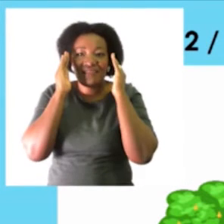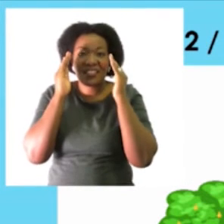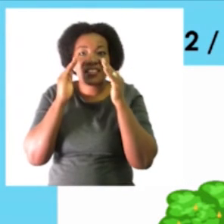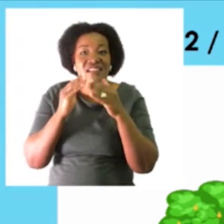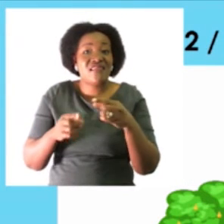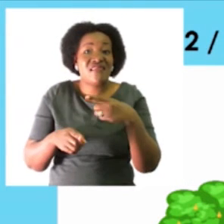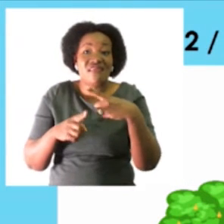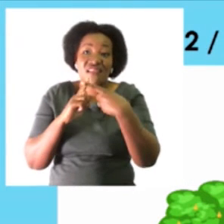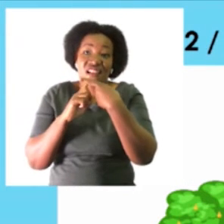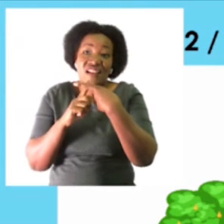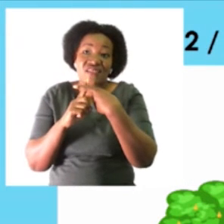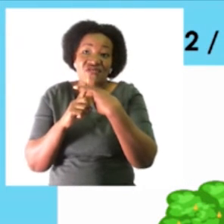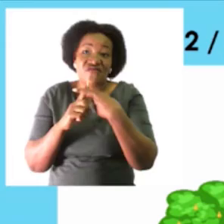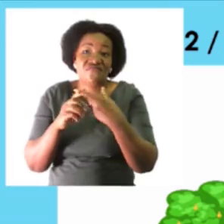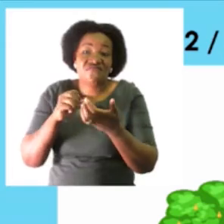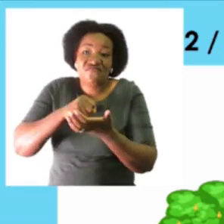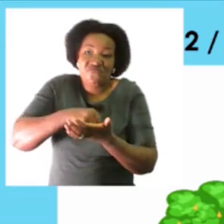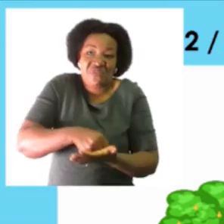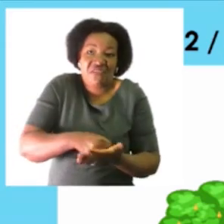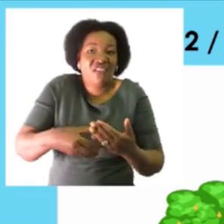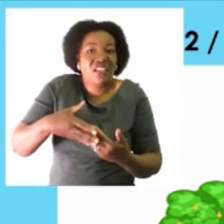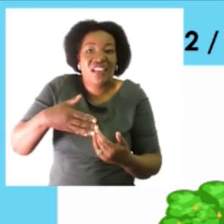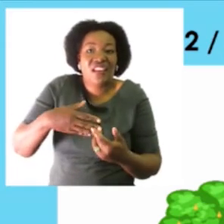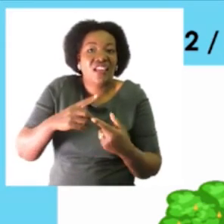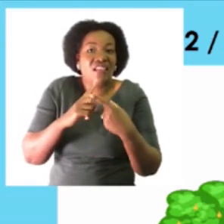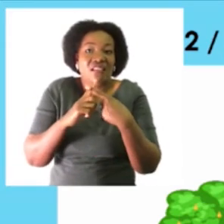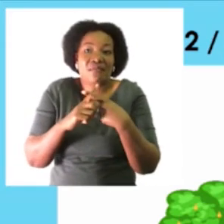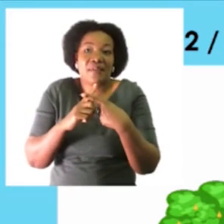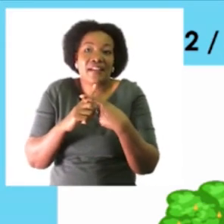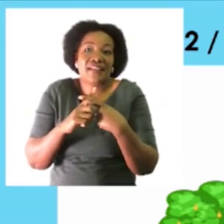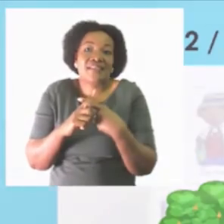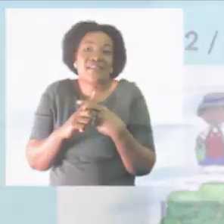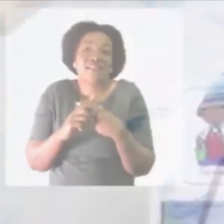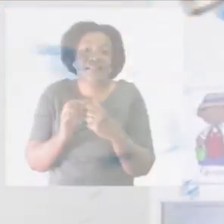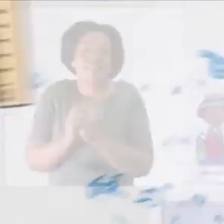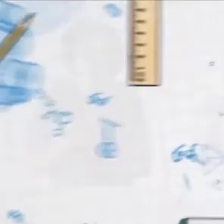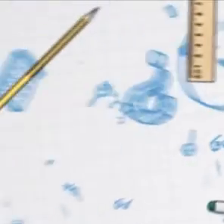focusing on addition, mass, and multiplication.